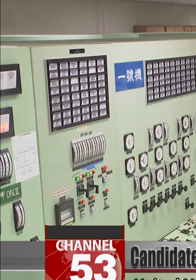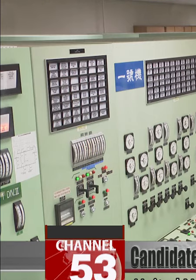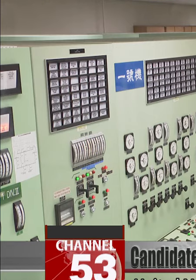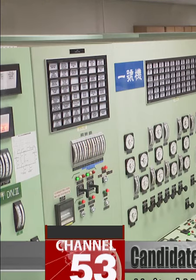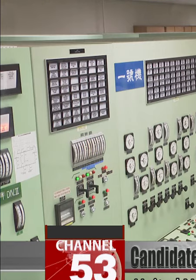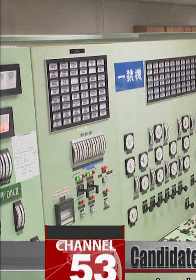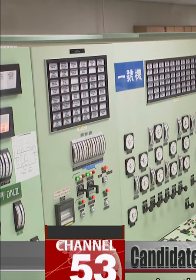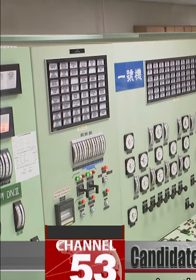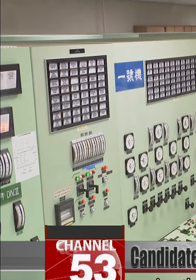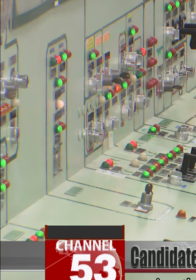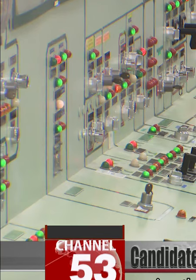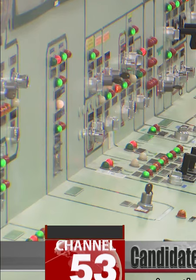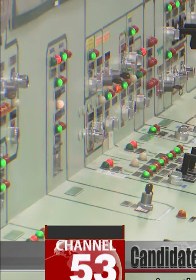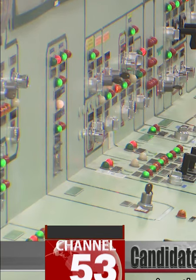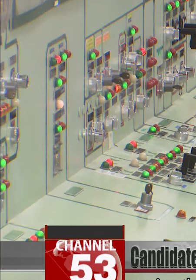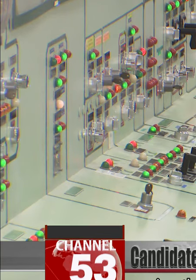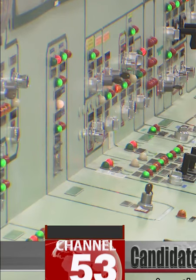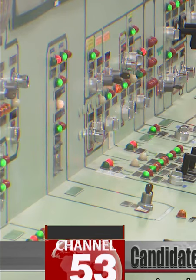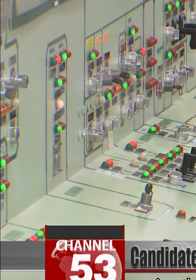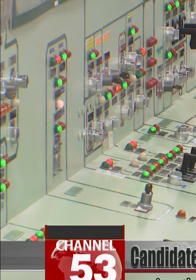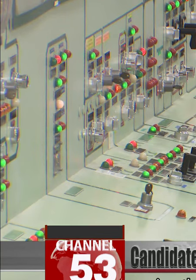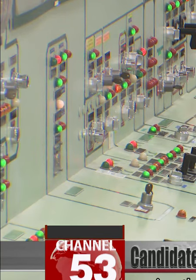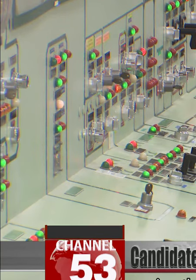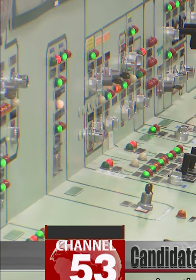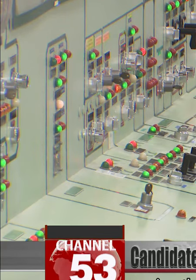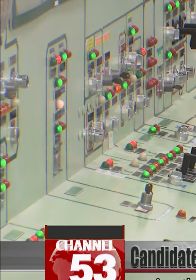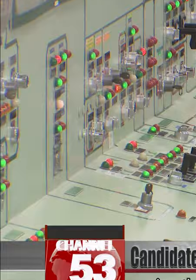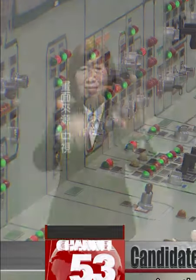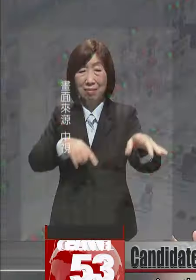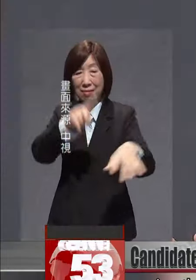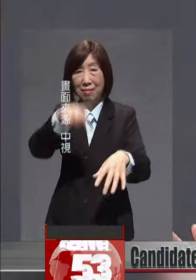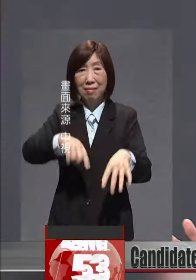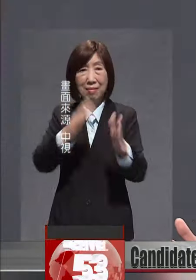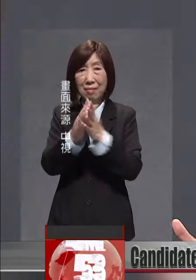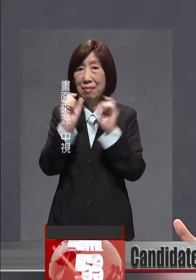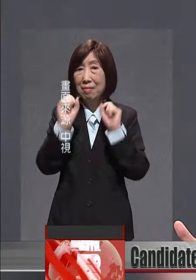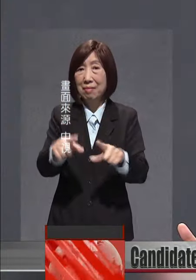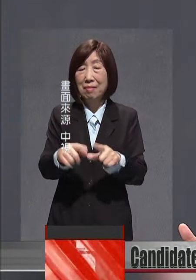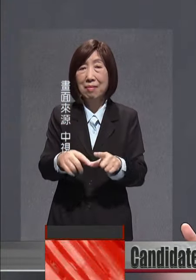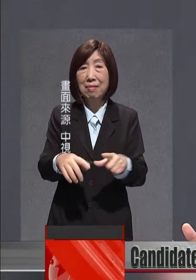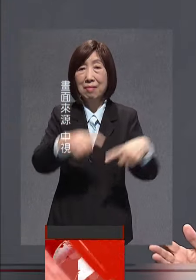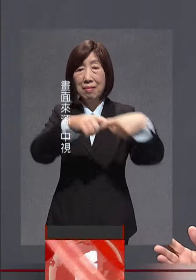Change Conference, saying that nuclear power is an international trend.